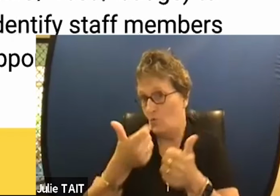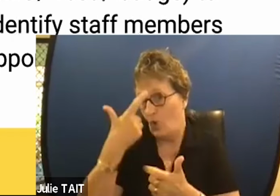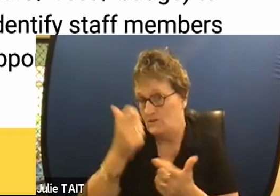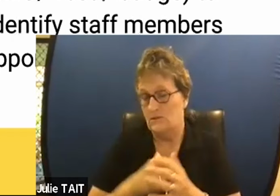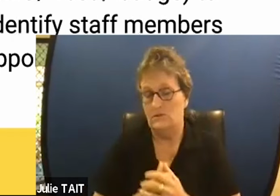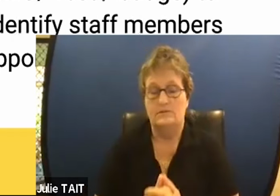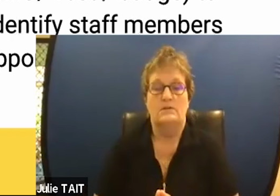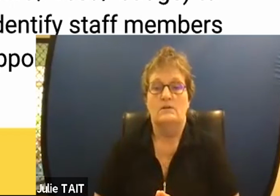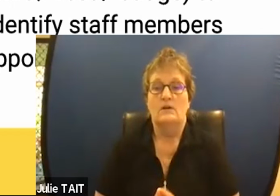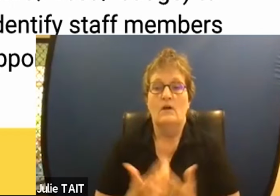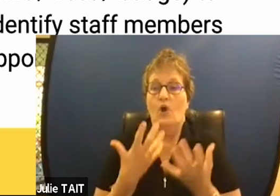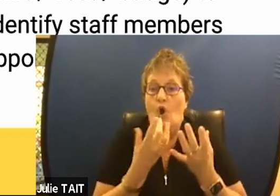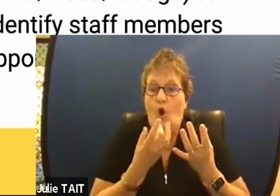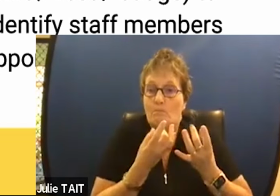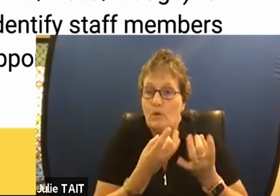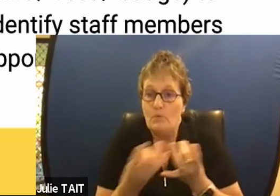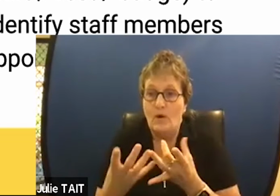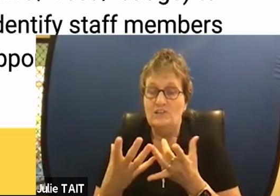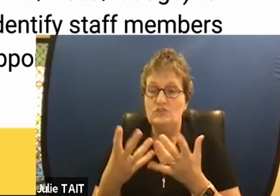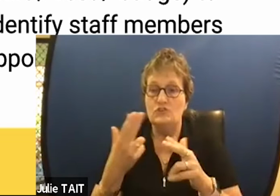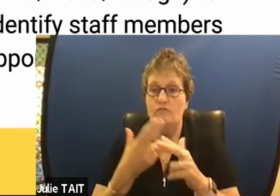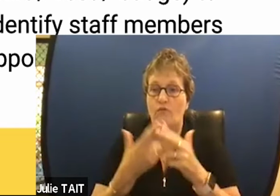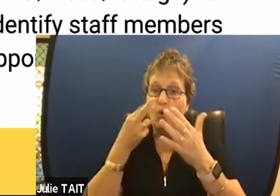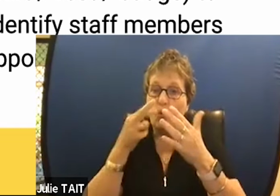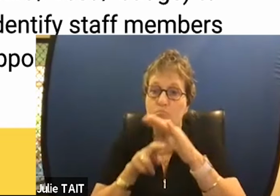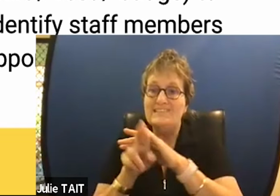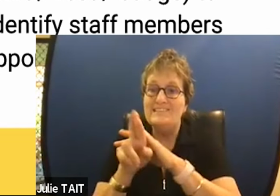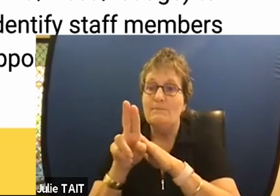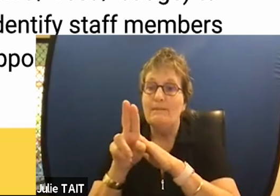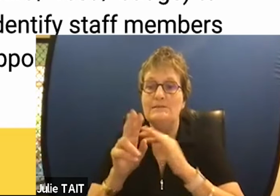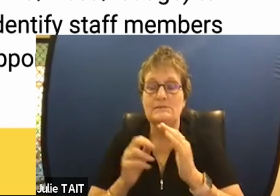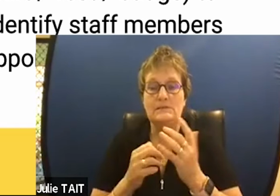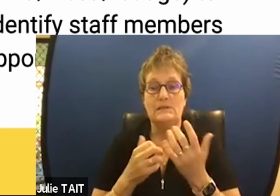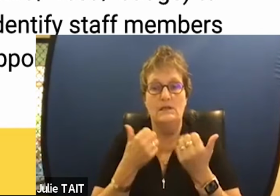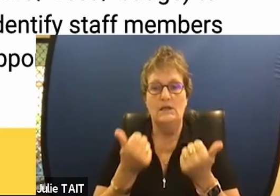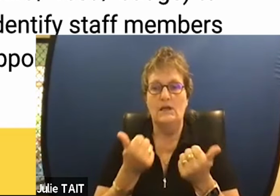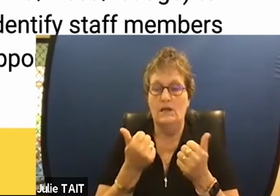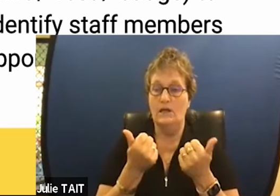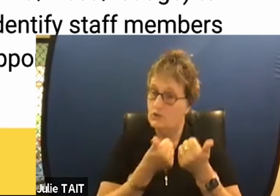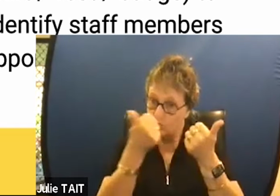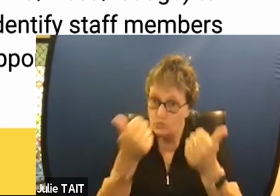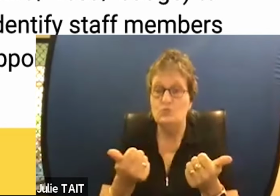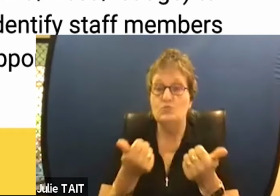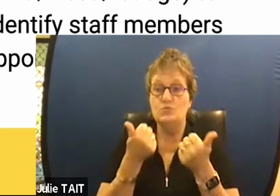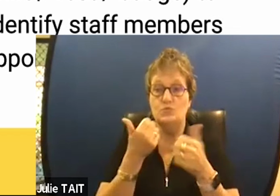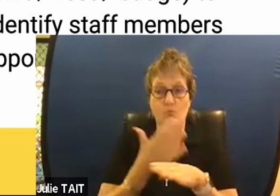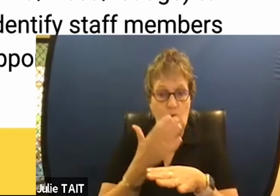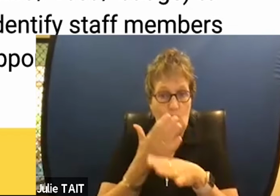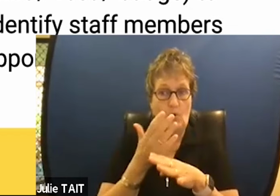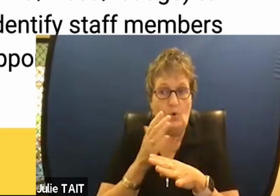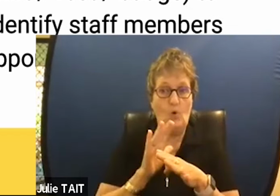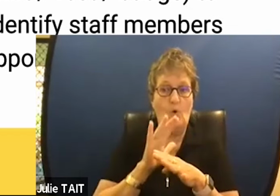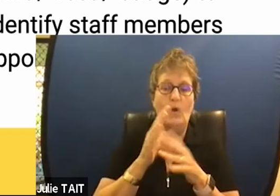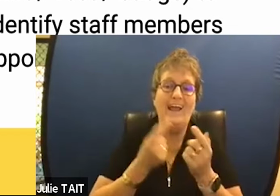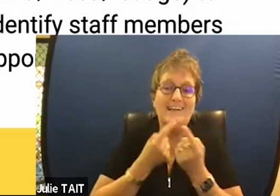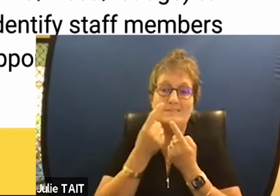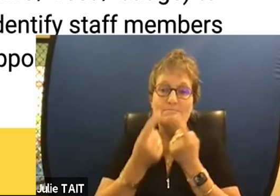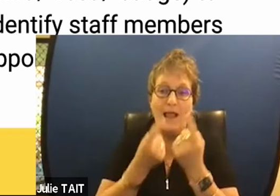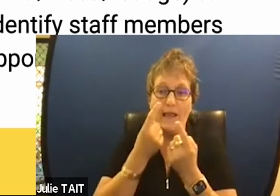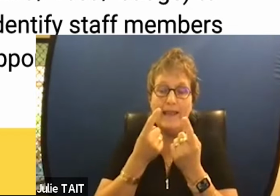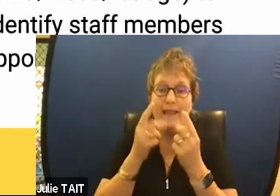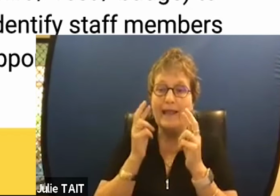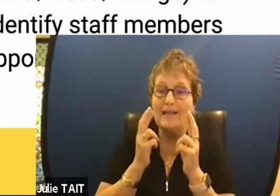Around preparation and predictability, the Making Centre, again, doing great work around explaining